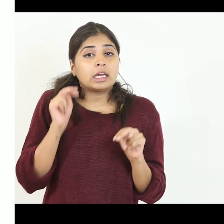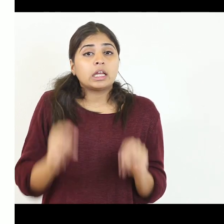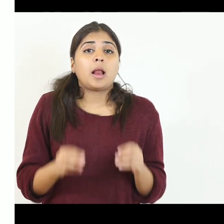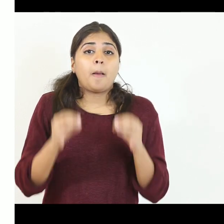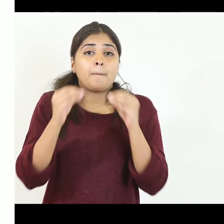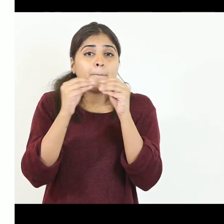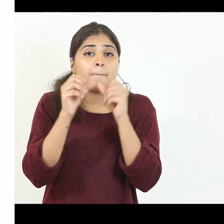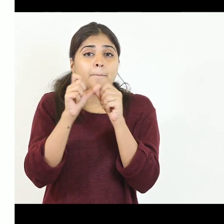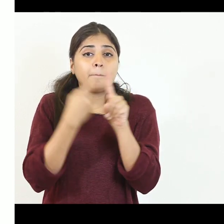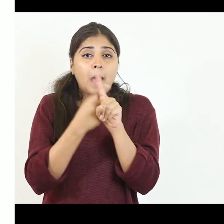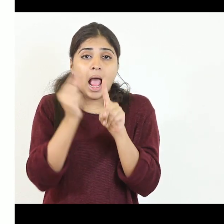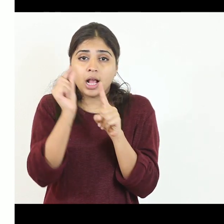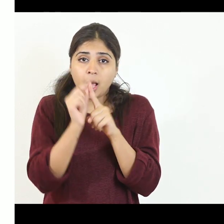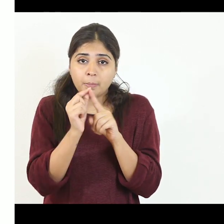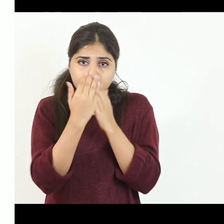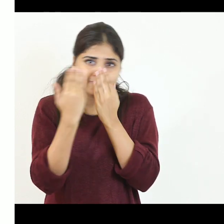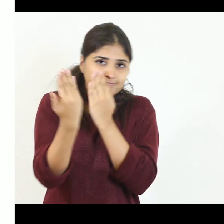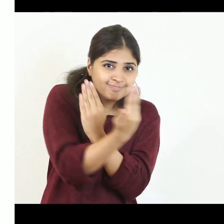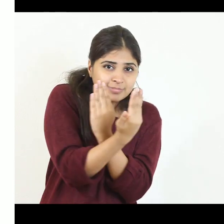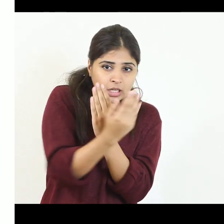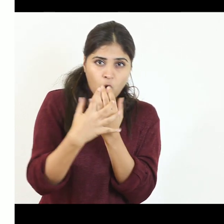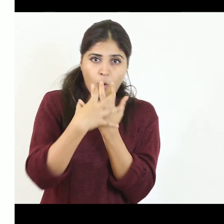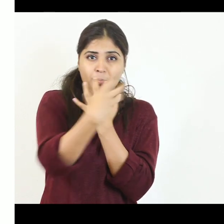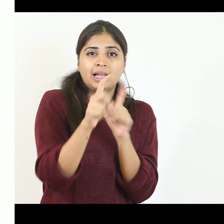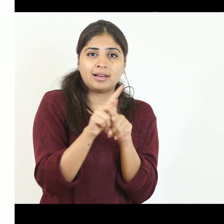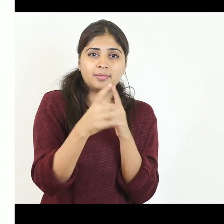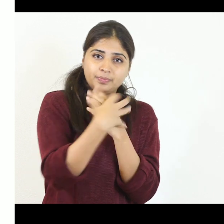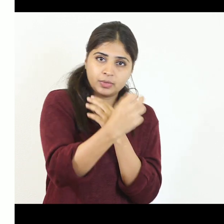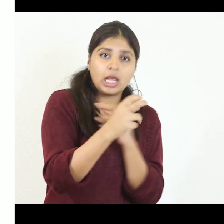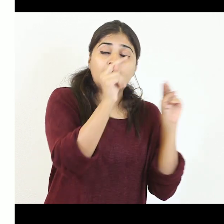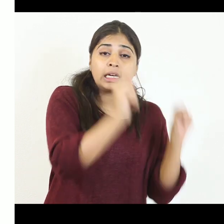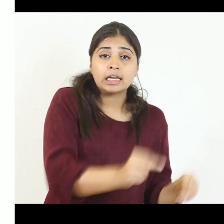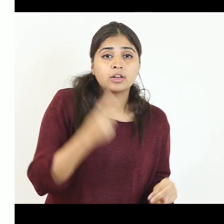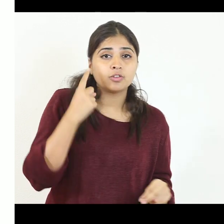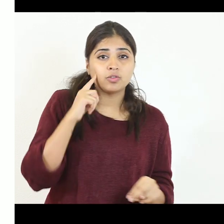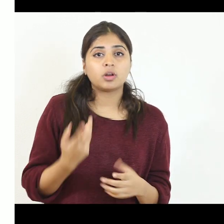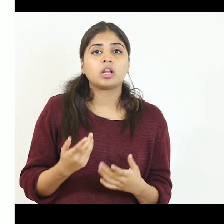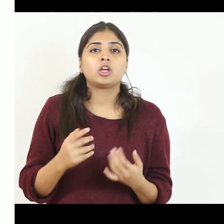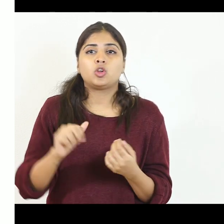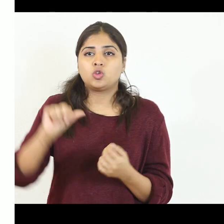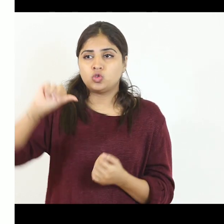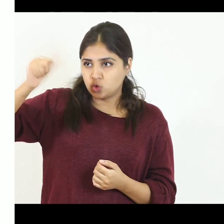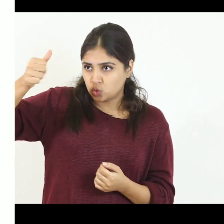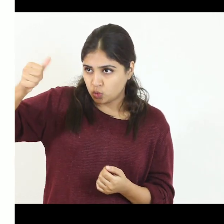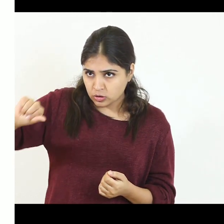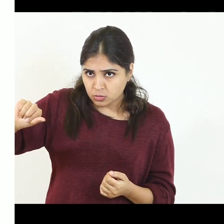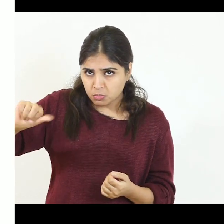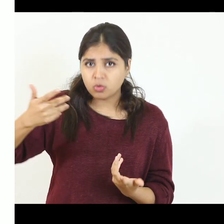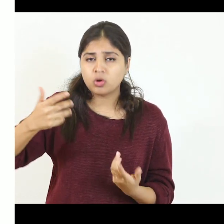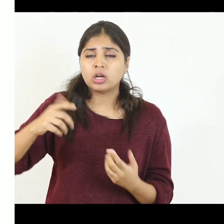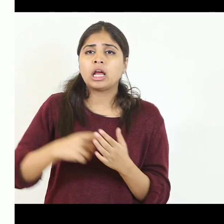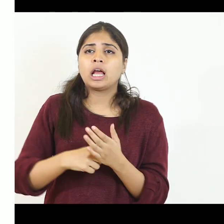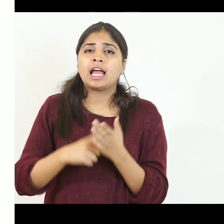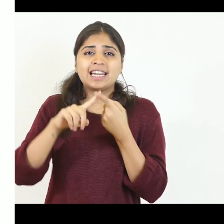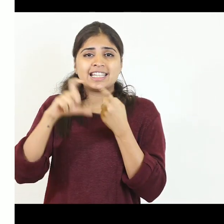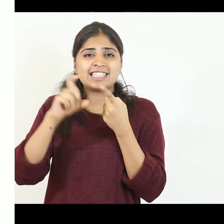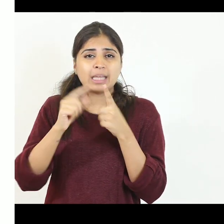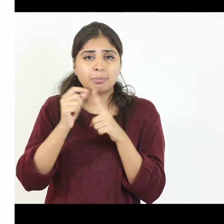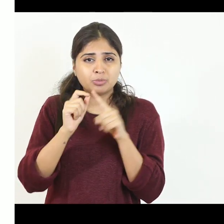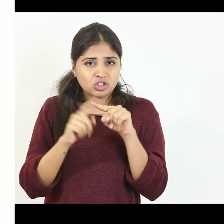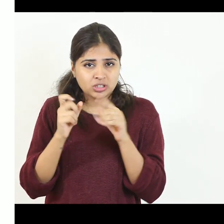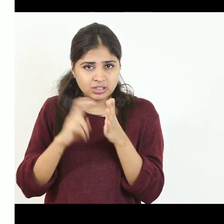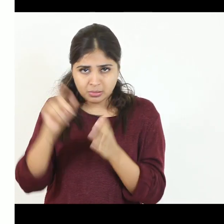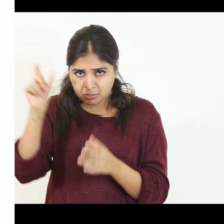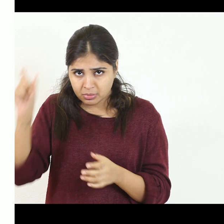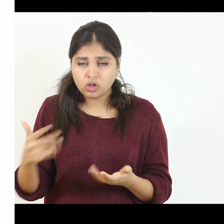that is, switchboard, receptionist, fingerprinting, etc., and also evaluate the adequacy